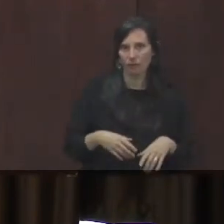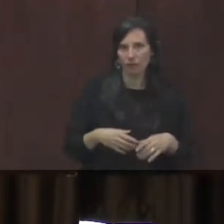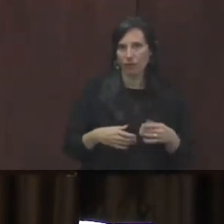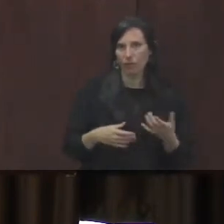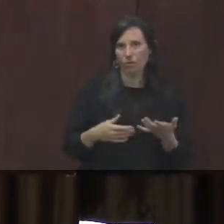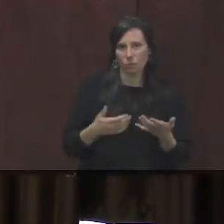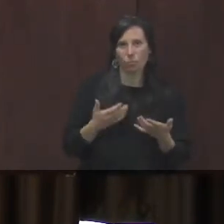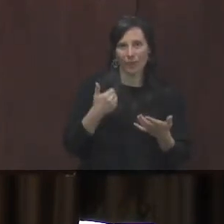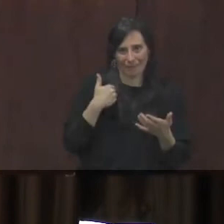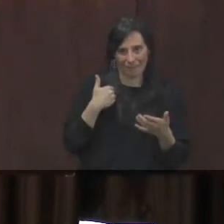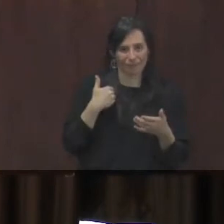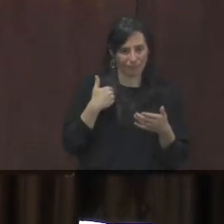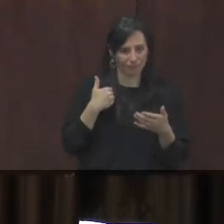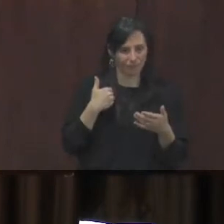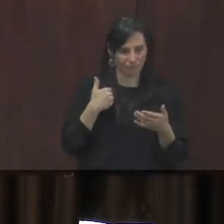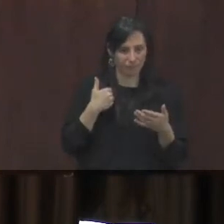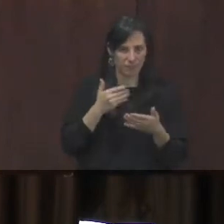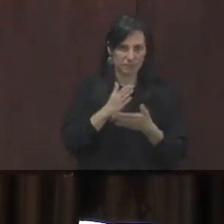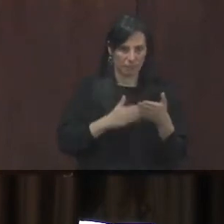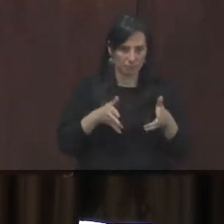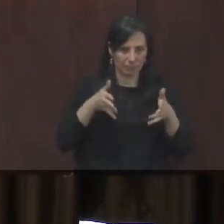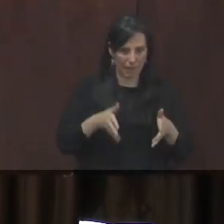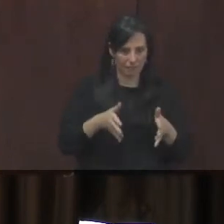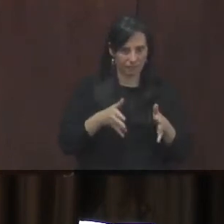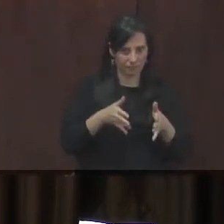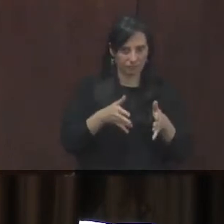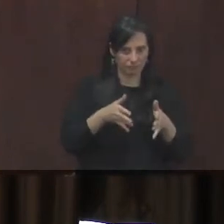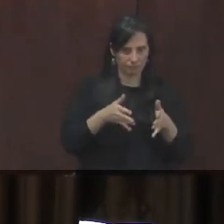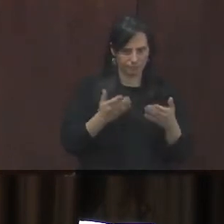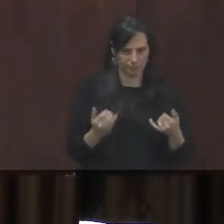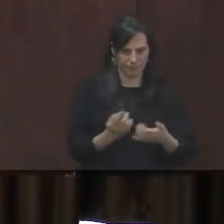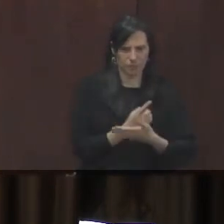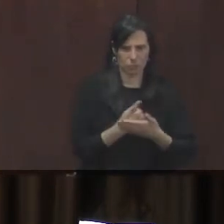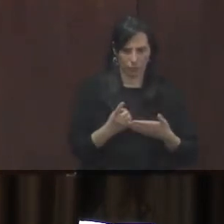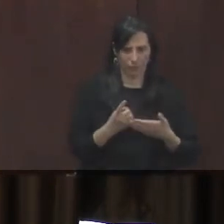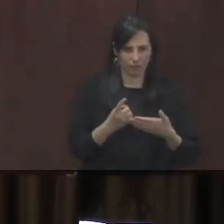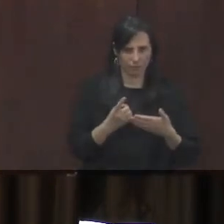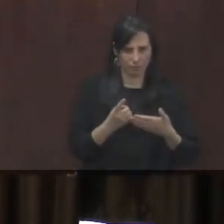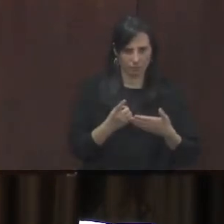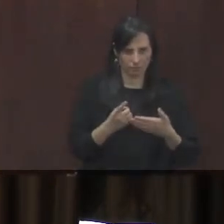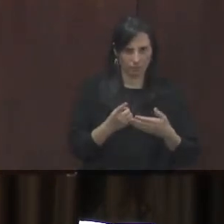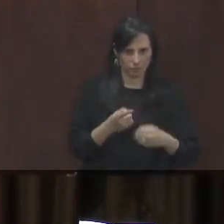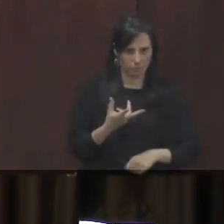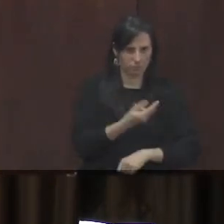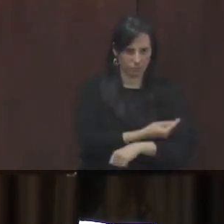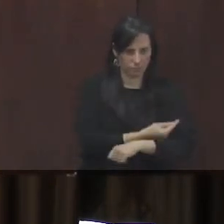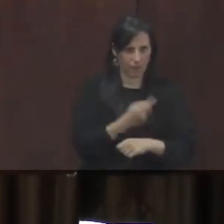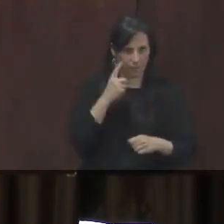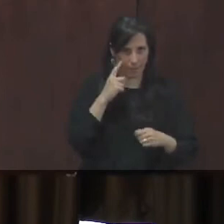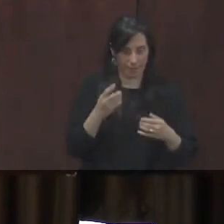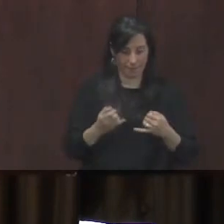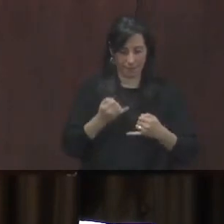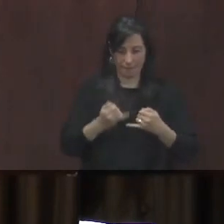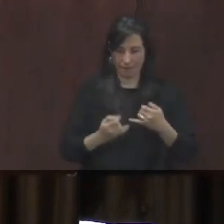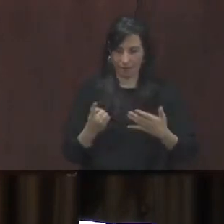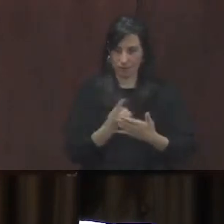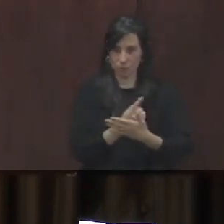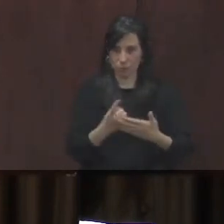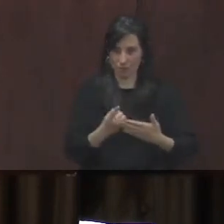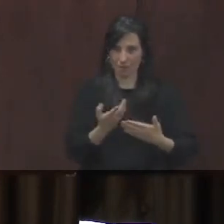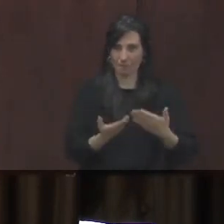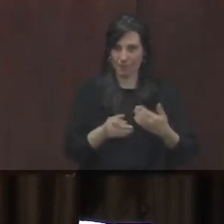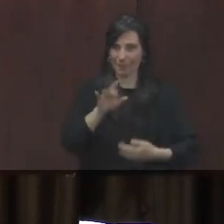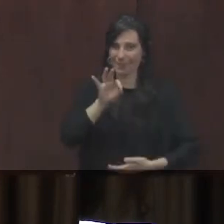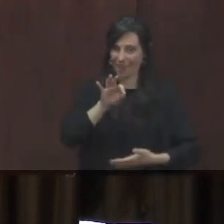little bit more to continue to administer. I think by the end of this week, I'll have had a total approaching 9,000 total doses